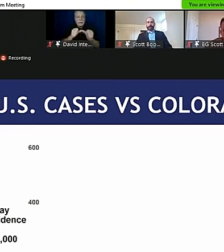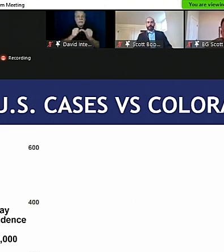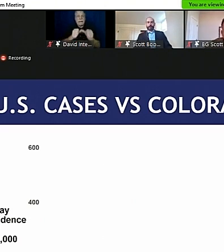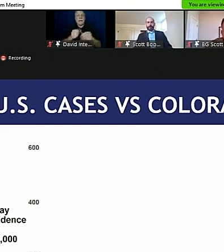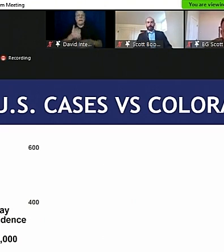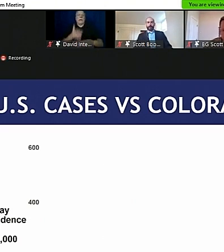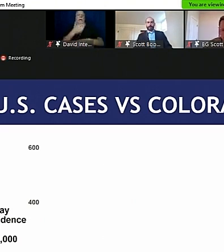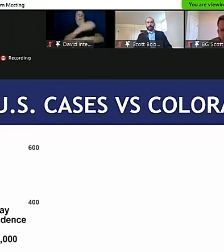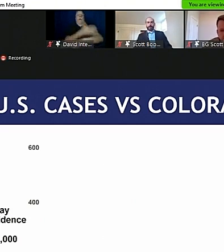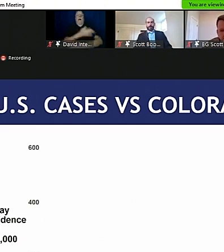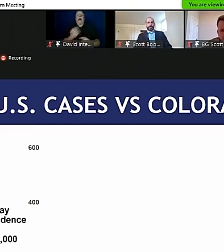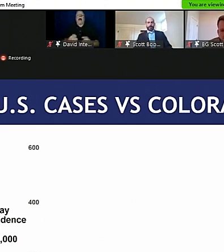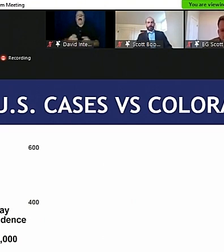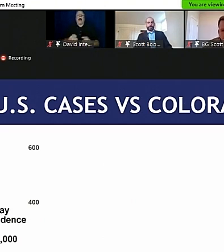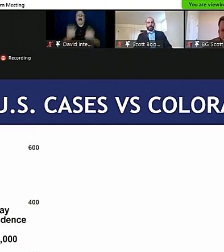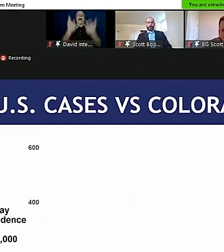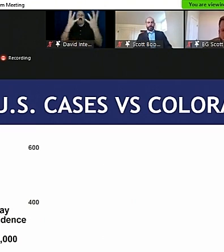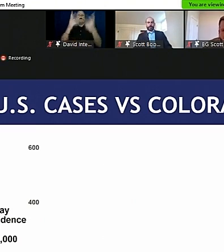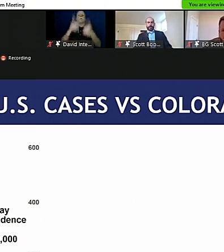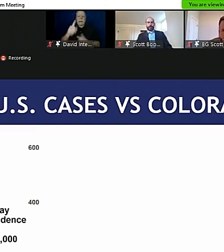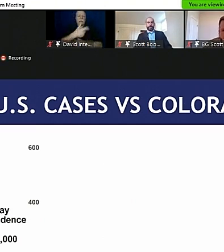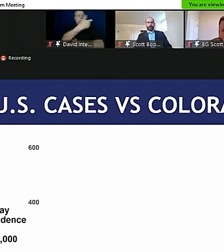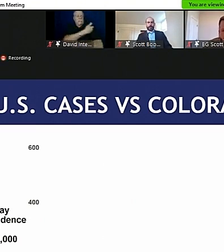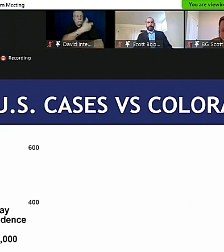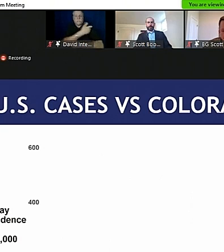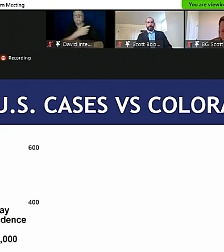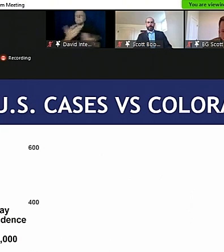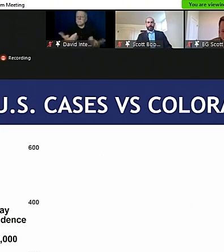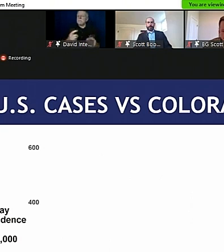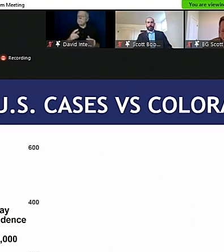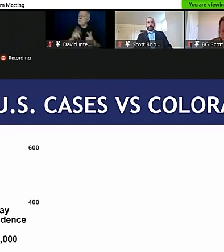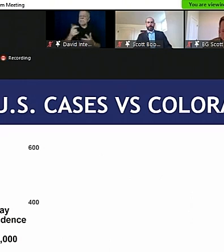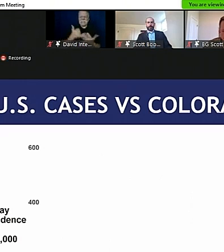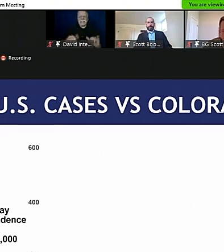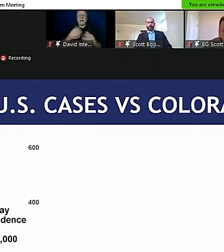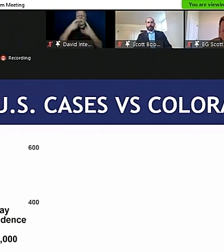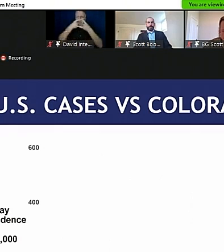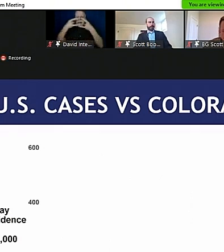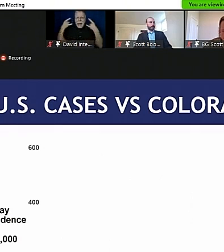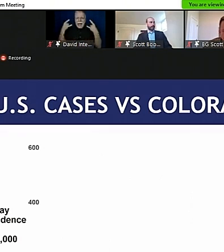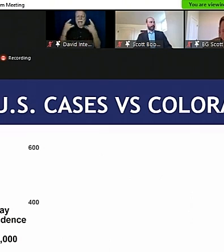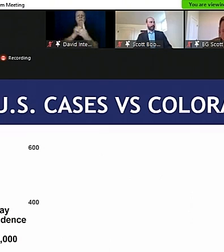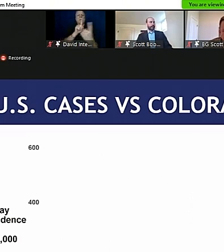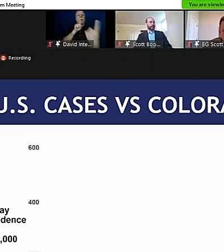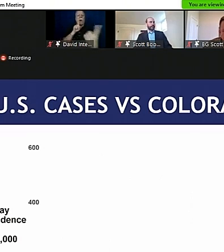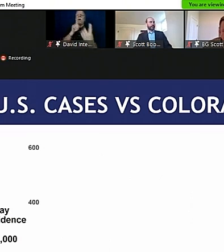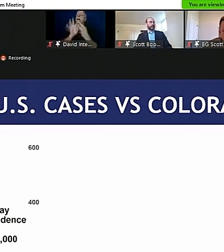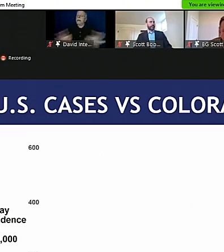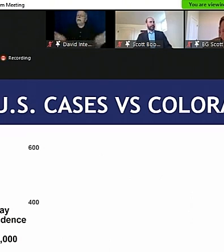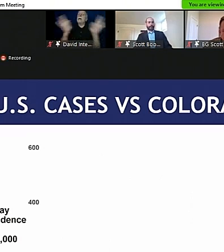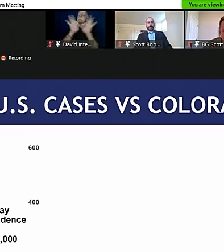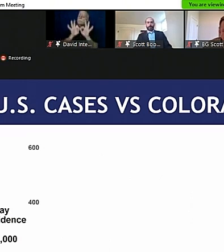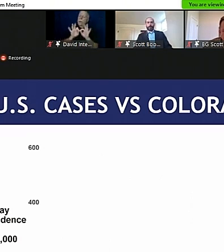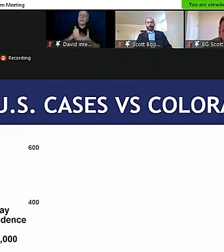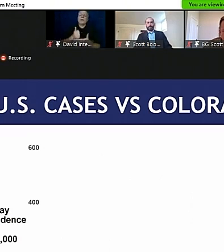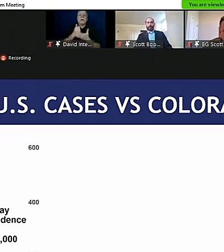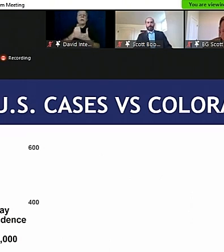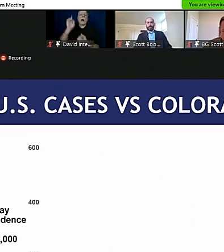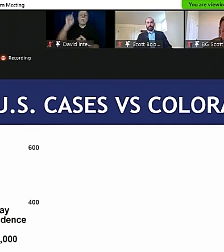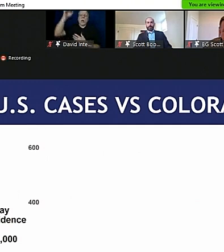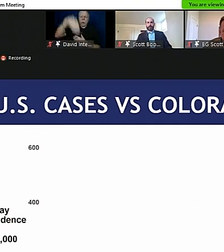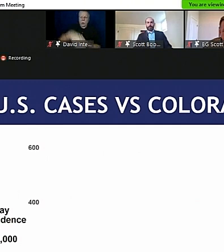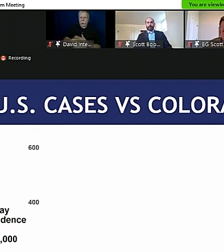that is vaccinated, those other strategies really continue to be critically important for months to come to minimize the number of cases, hospitalizations, and deaths that occur